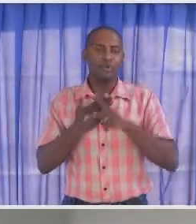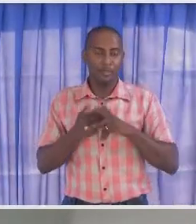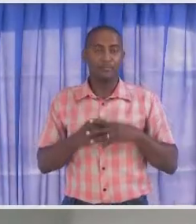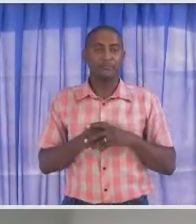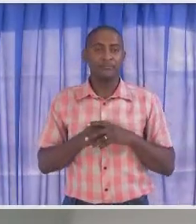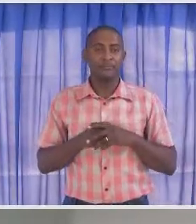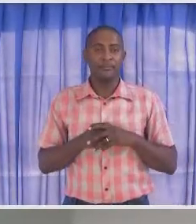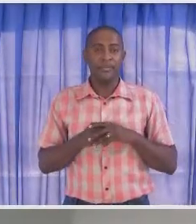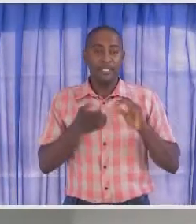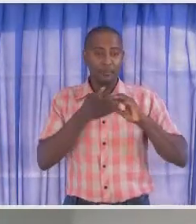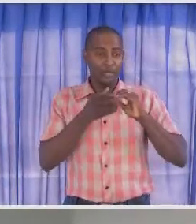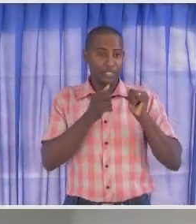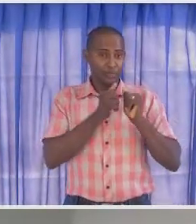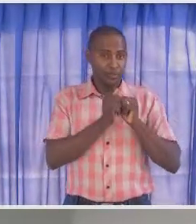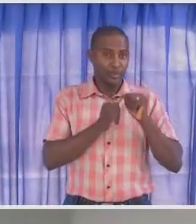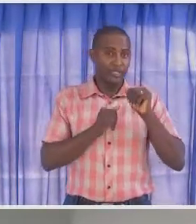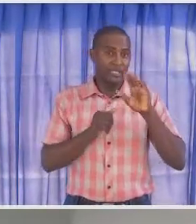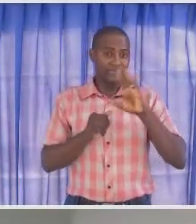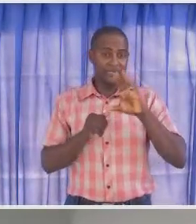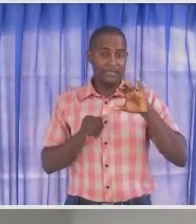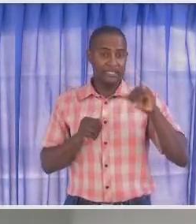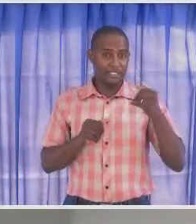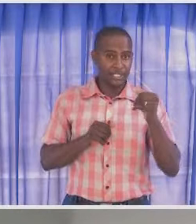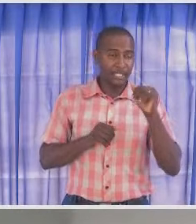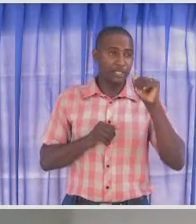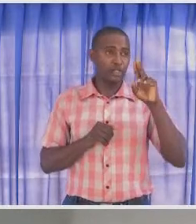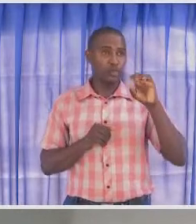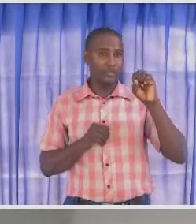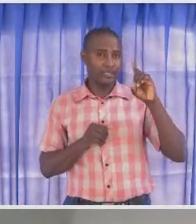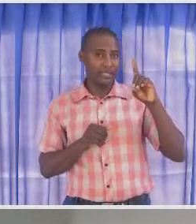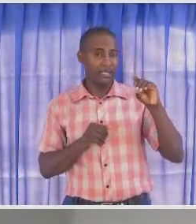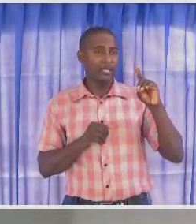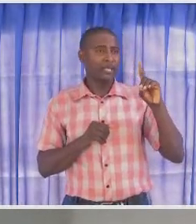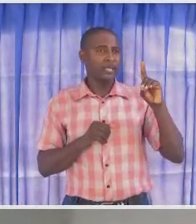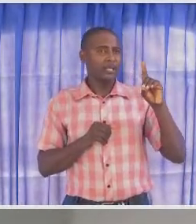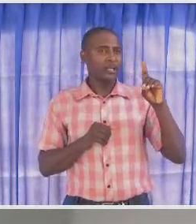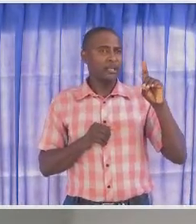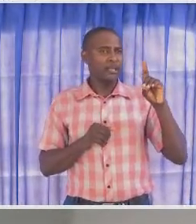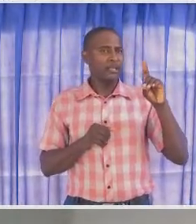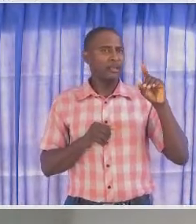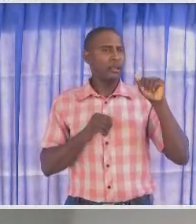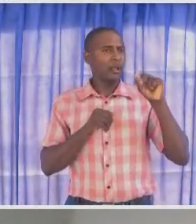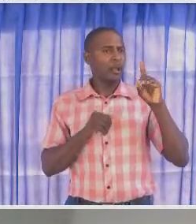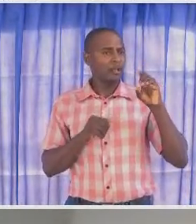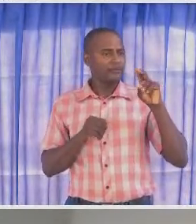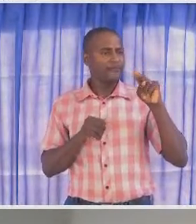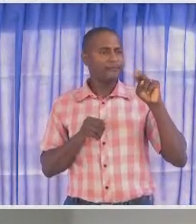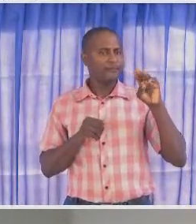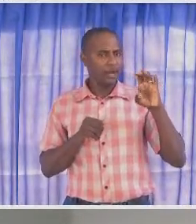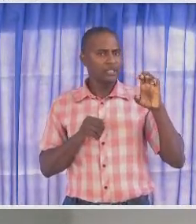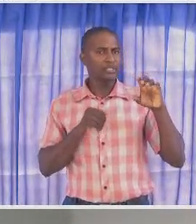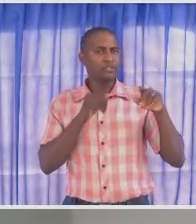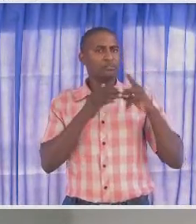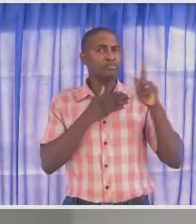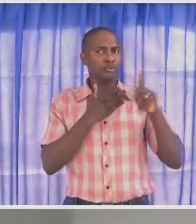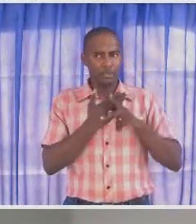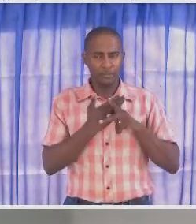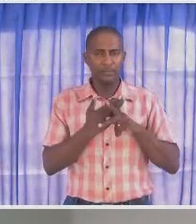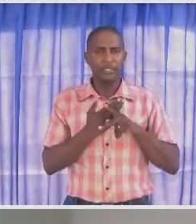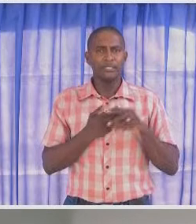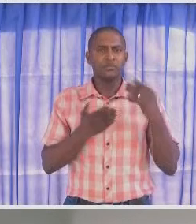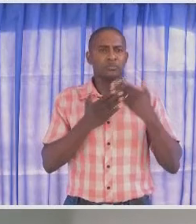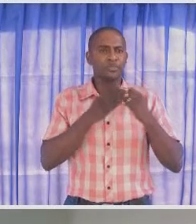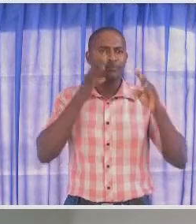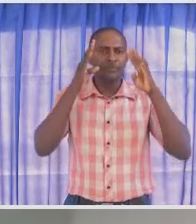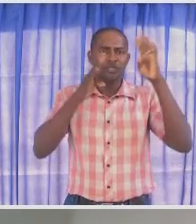the CCC and the USAID Advanced Program is a welcome intervention in broadening the scope of